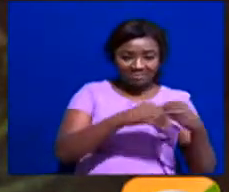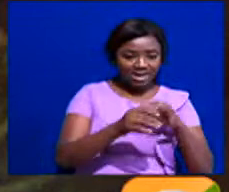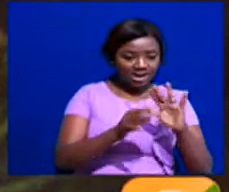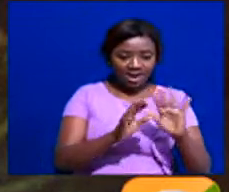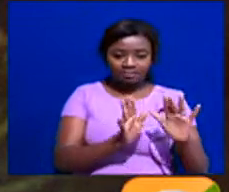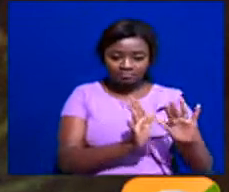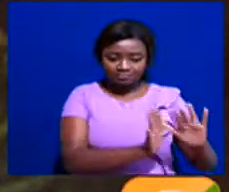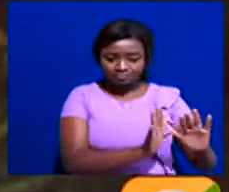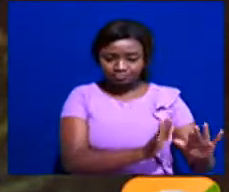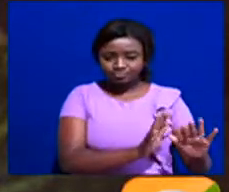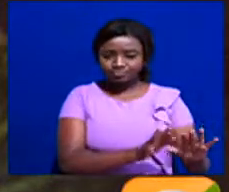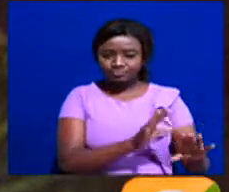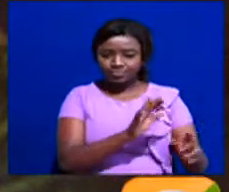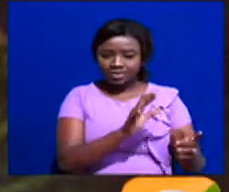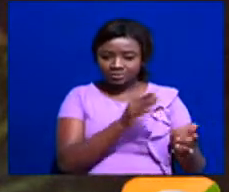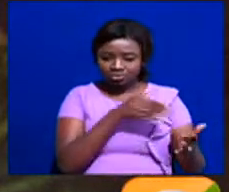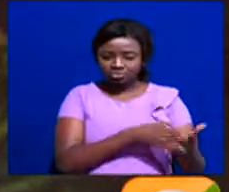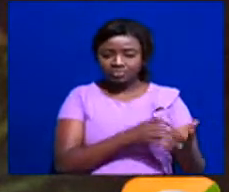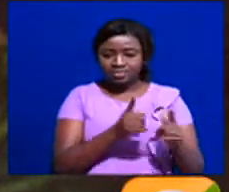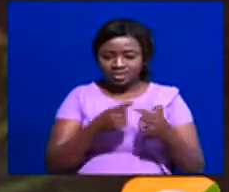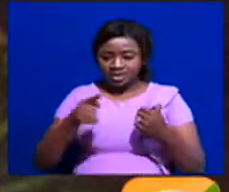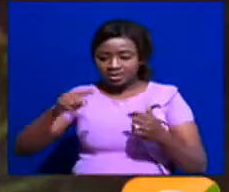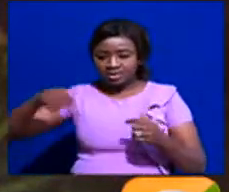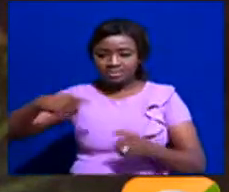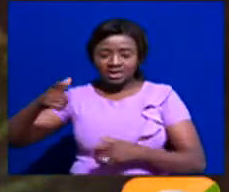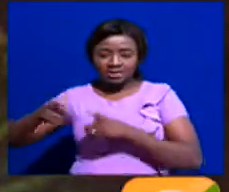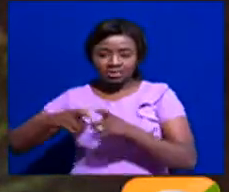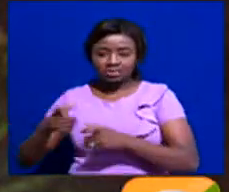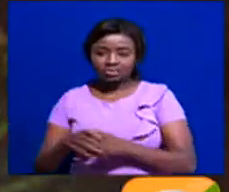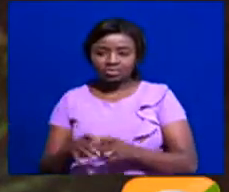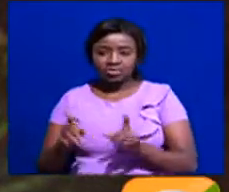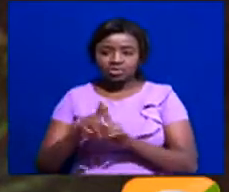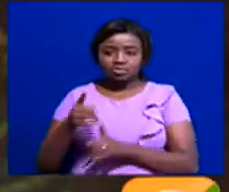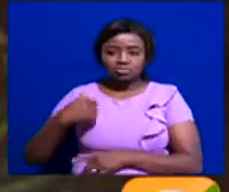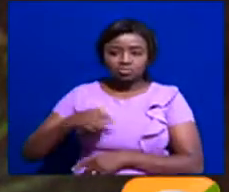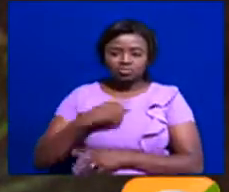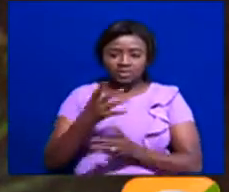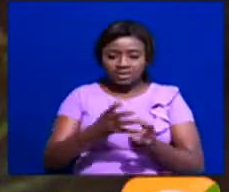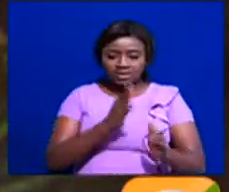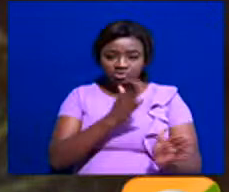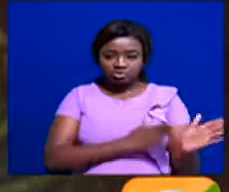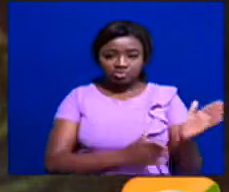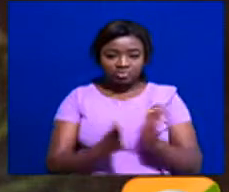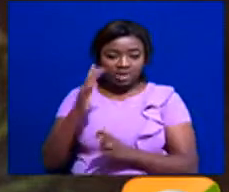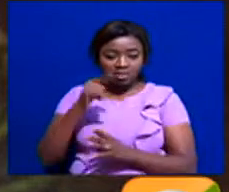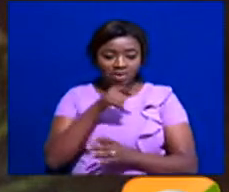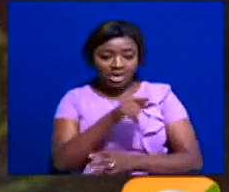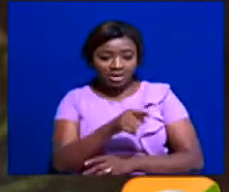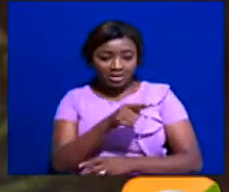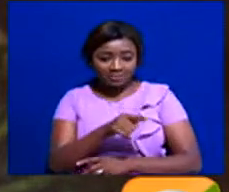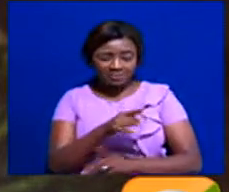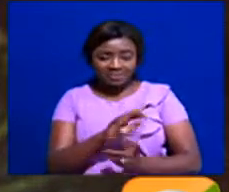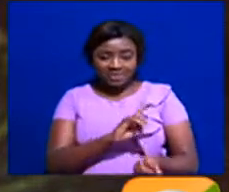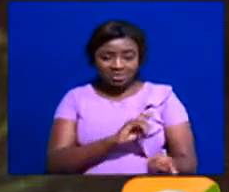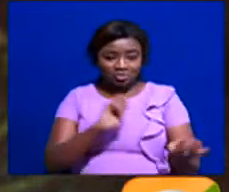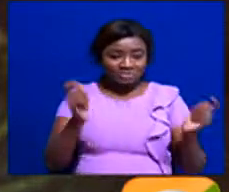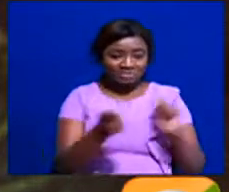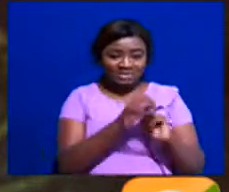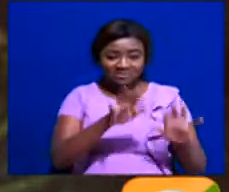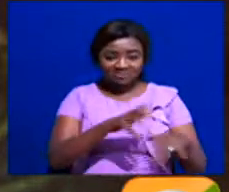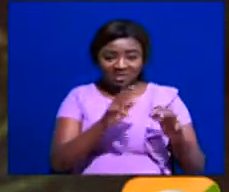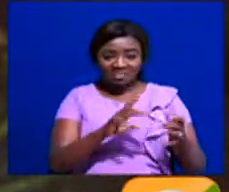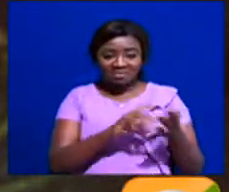affected. That's why I was saying before that we need to prepare, because changing livelihood is not one thing that is going to happen